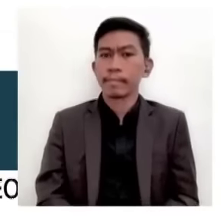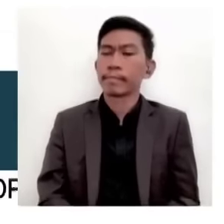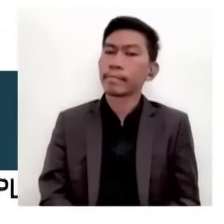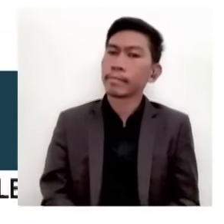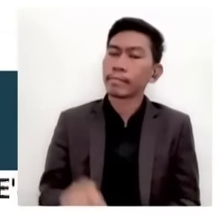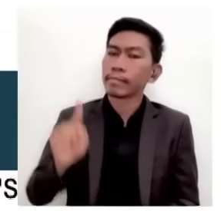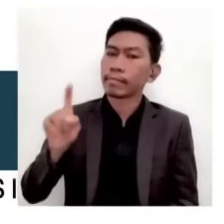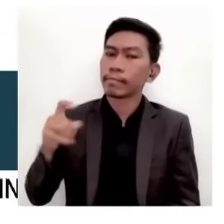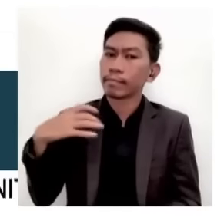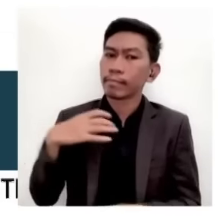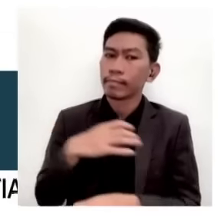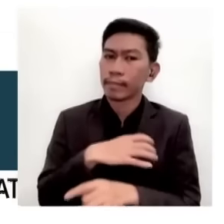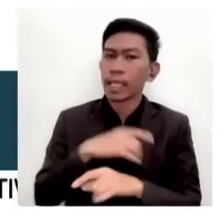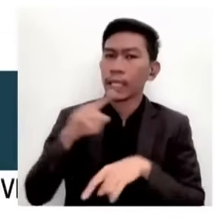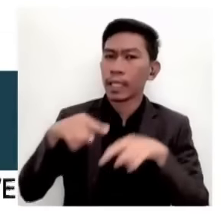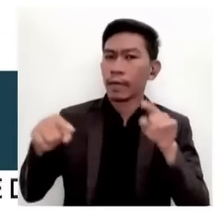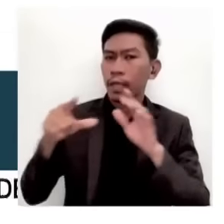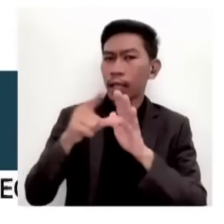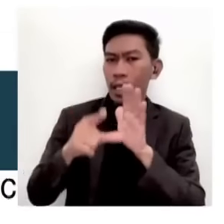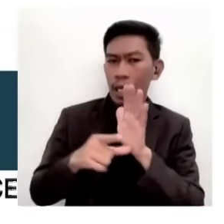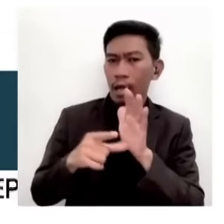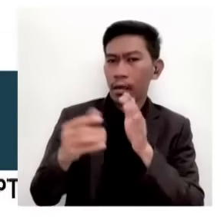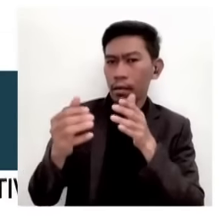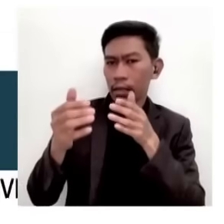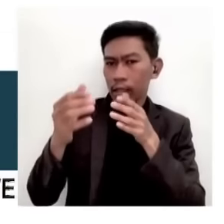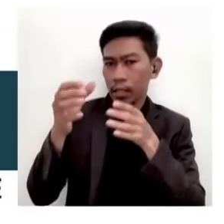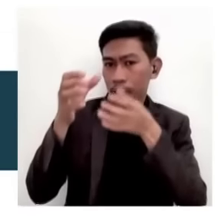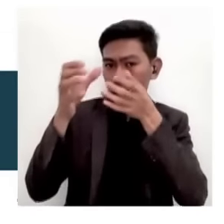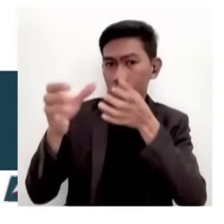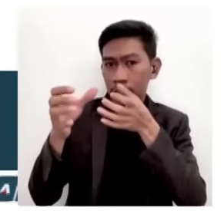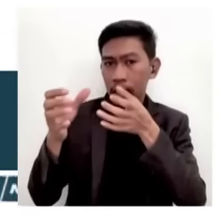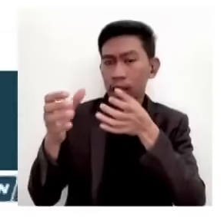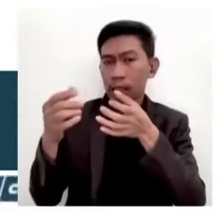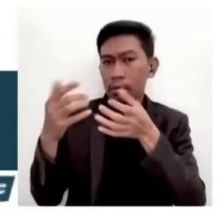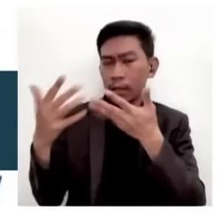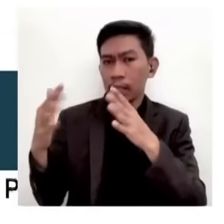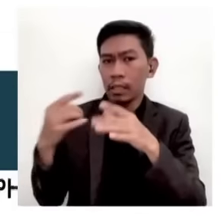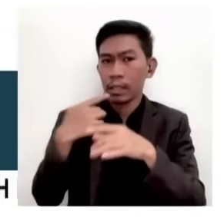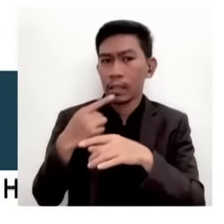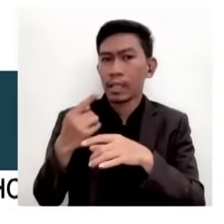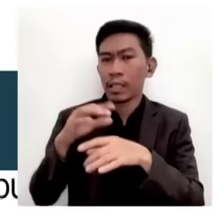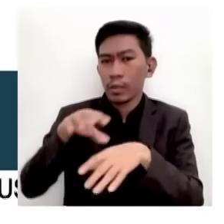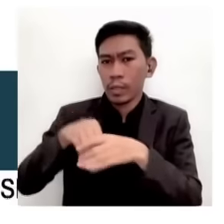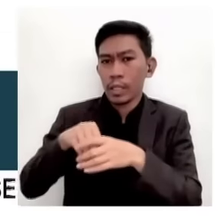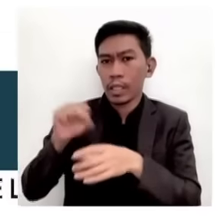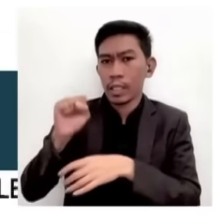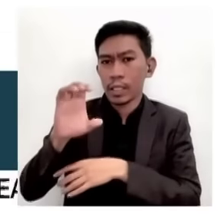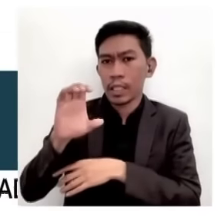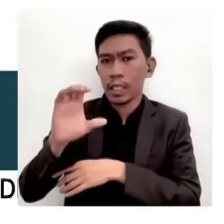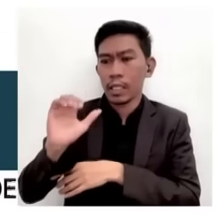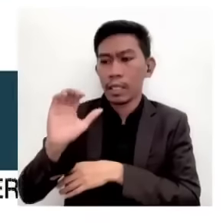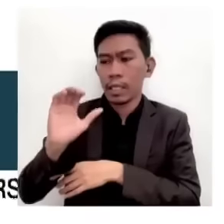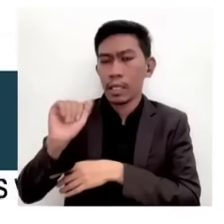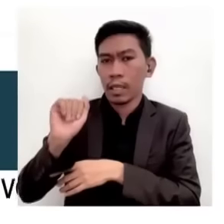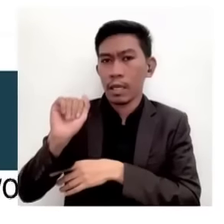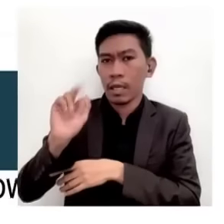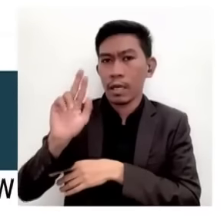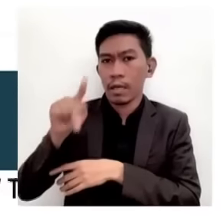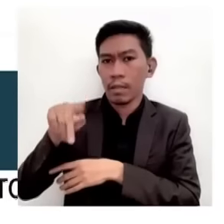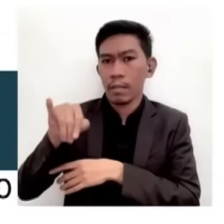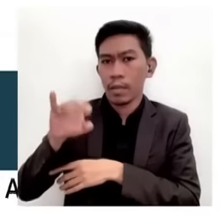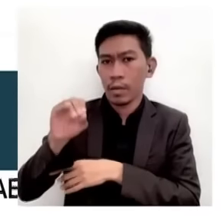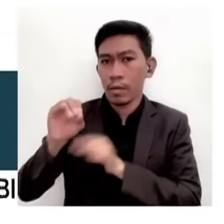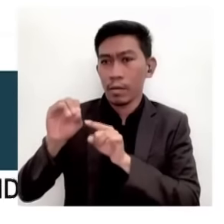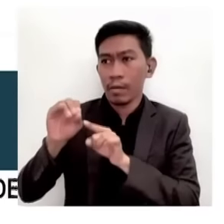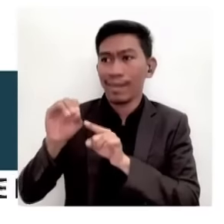various legal experts have already said that including former Associate Justice Tony Carpio, we also spoke to him yesterday, the chances of